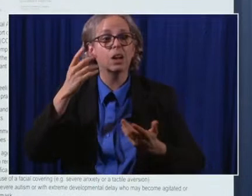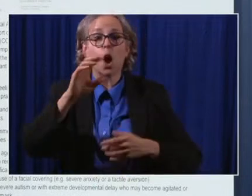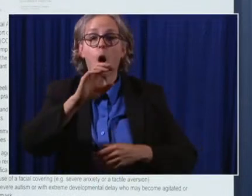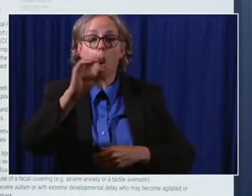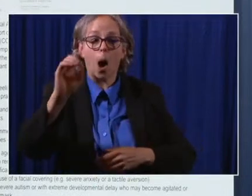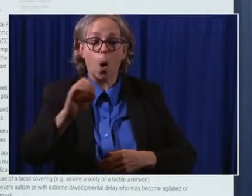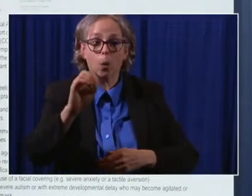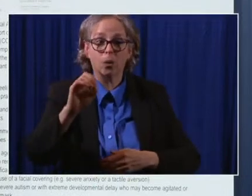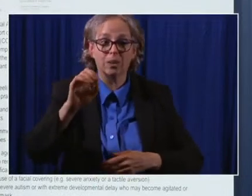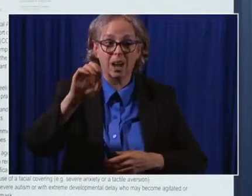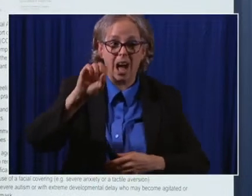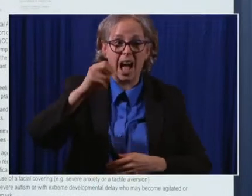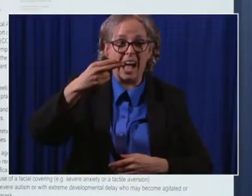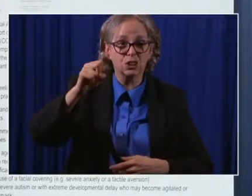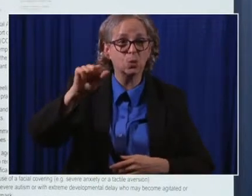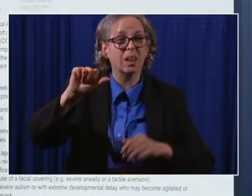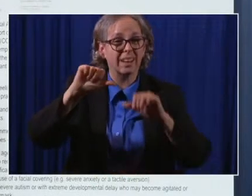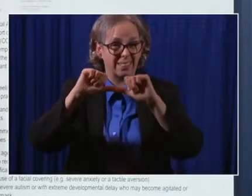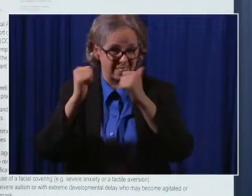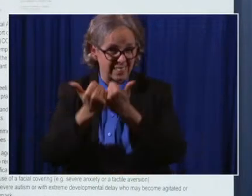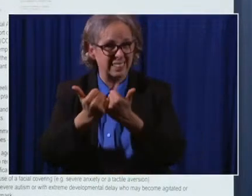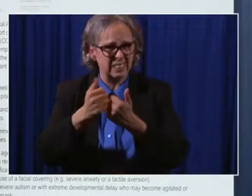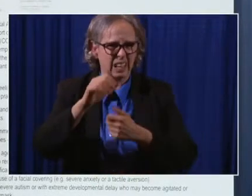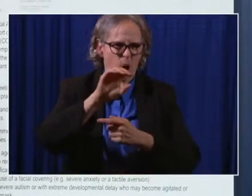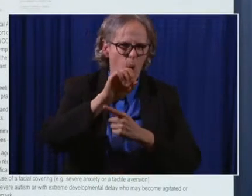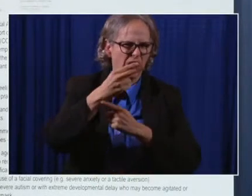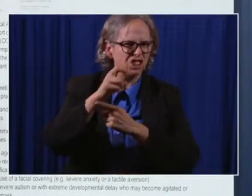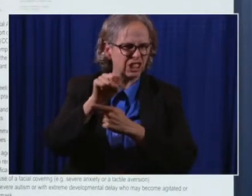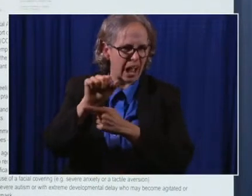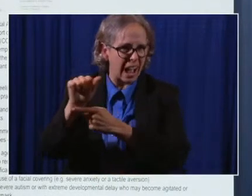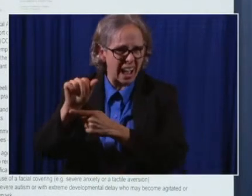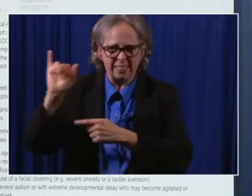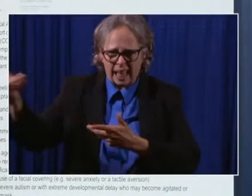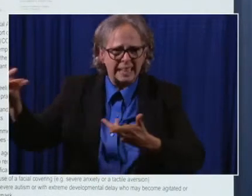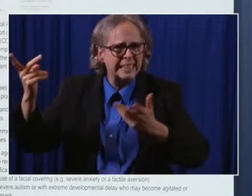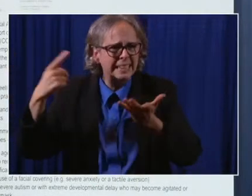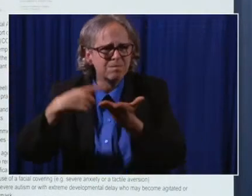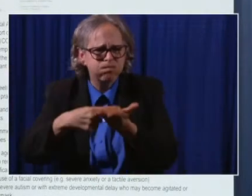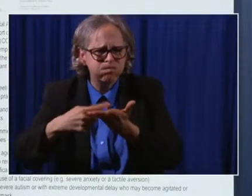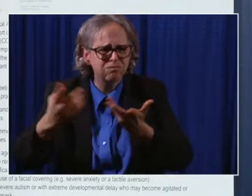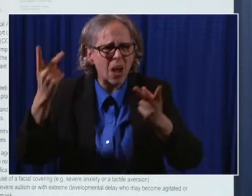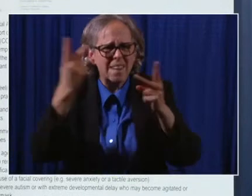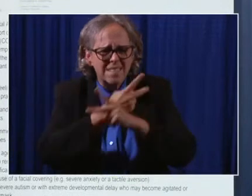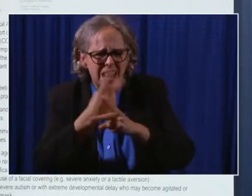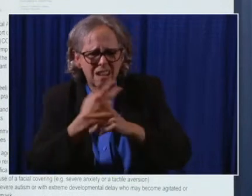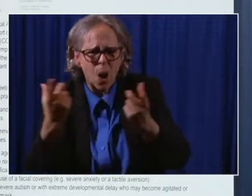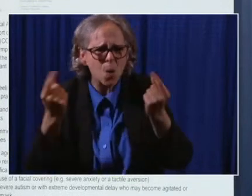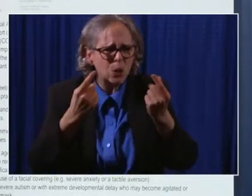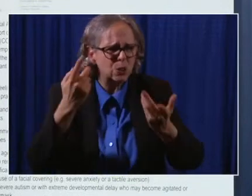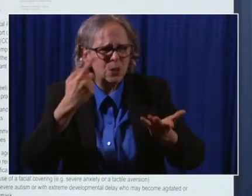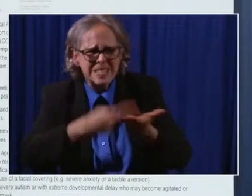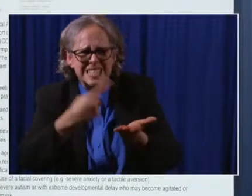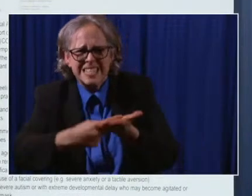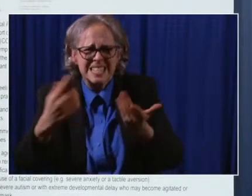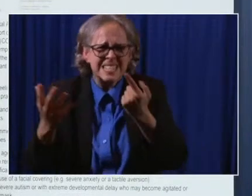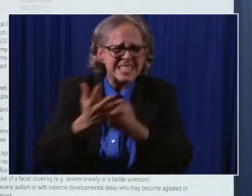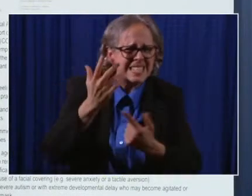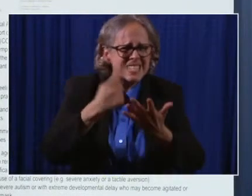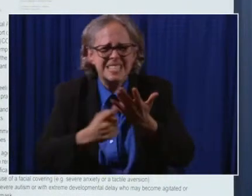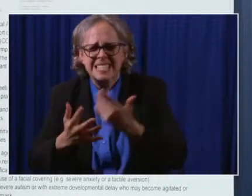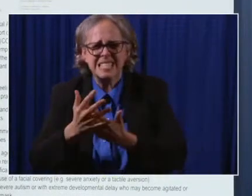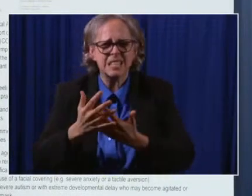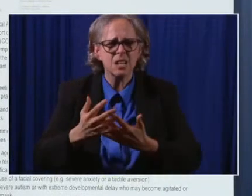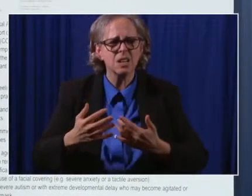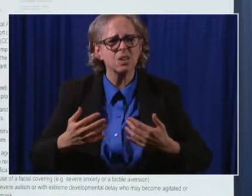with coaches to try to get this thing figured out. We have provided for the continuation